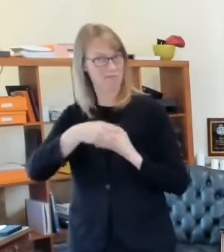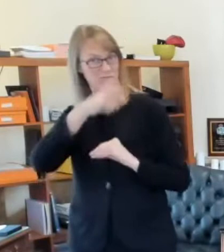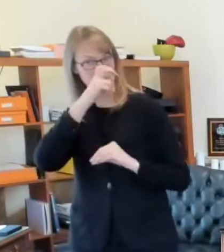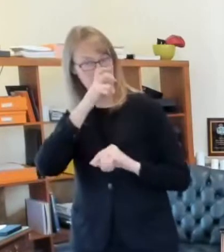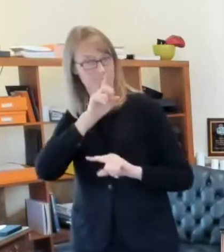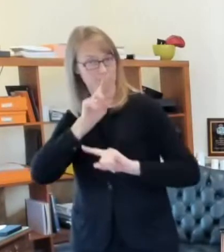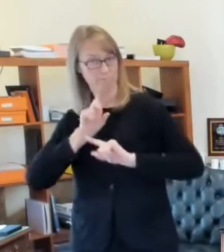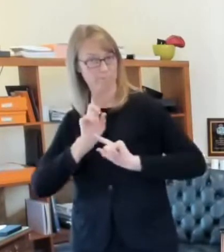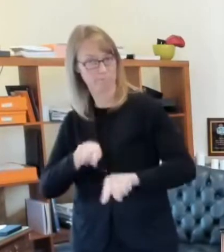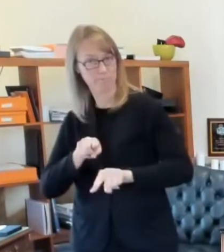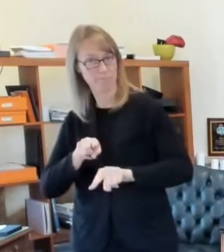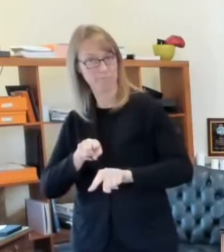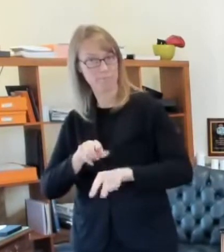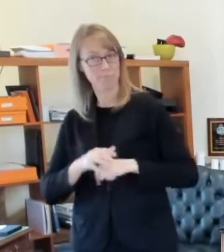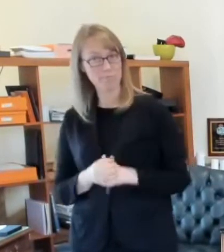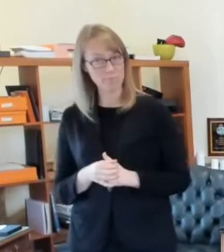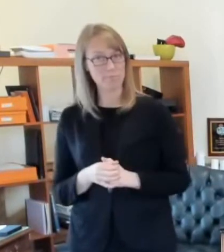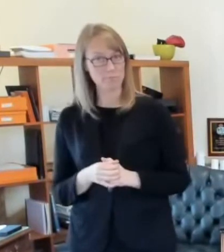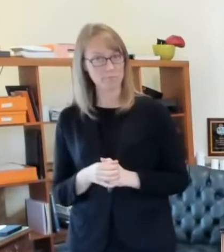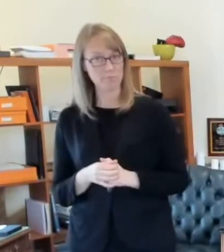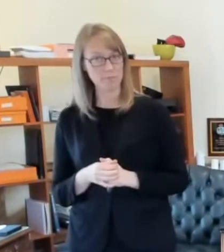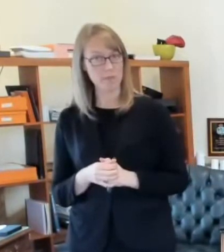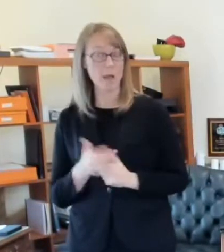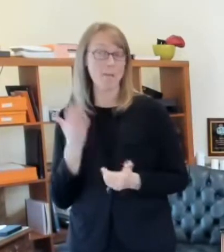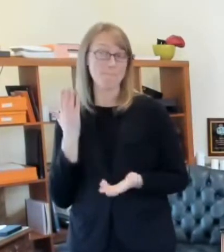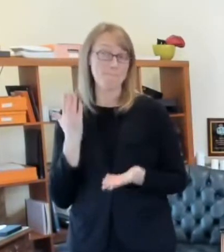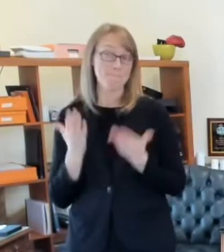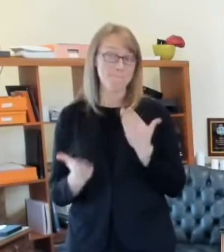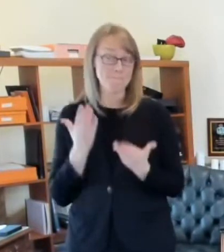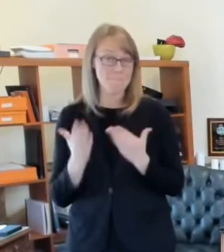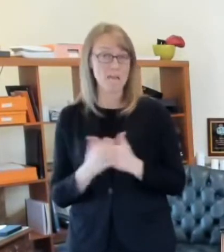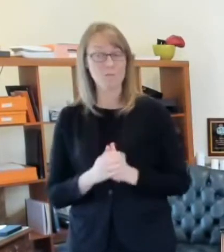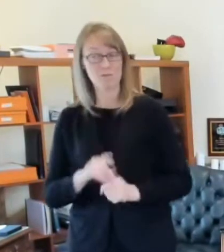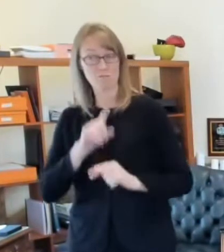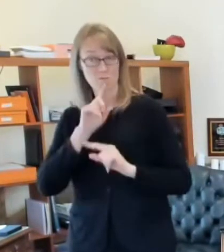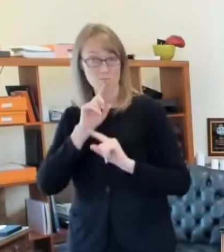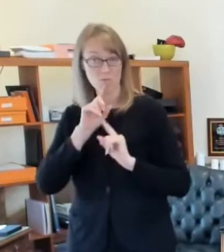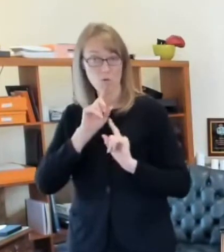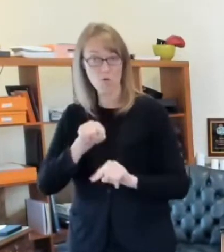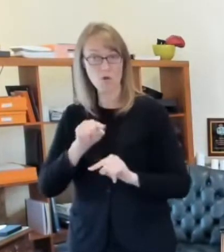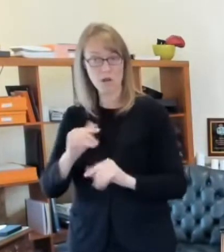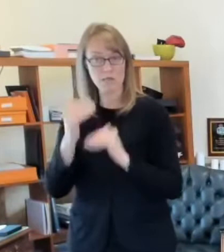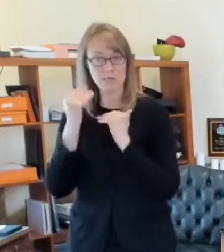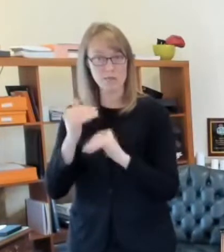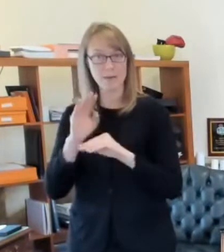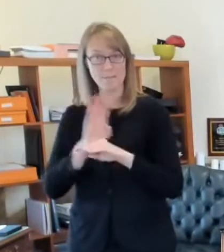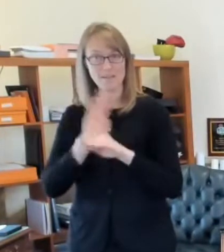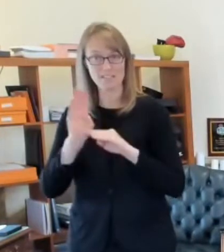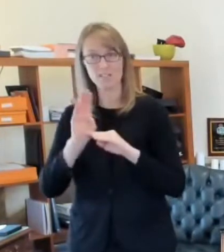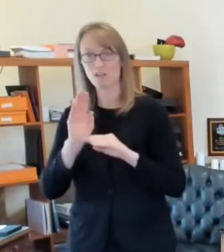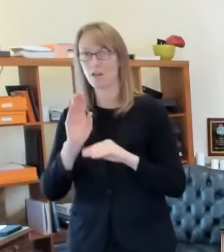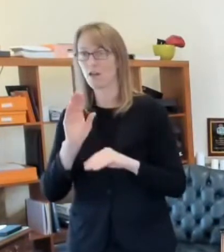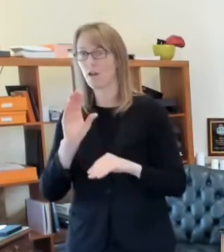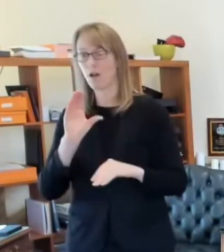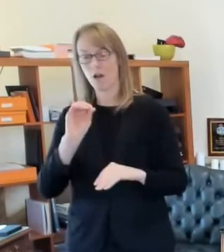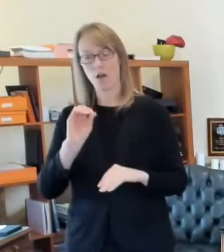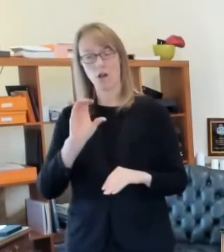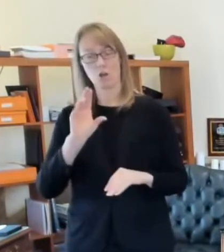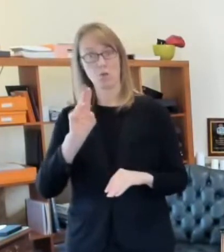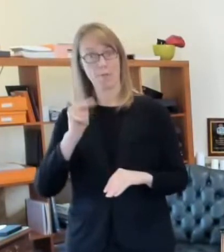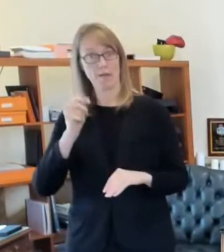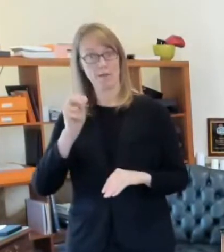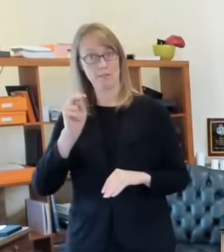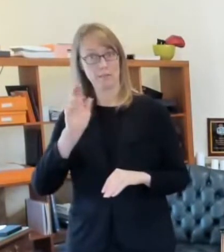the recommendation about possibly putting all businesses at 25%? So that's still under consideration. If, I don't know if you